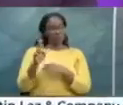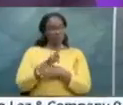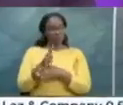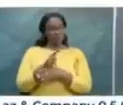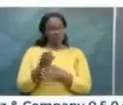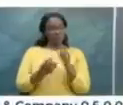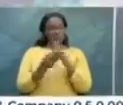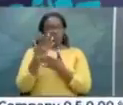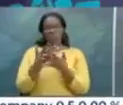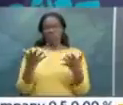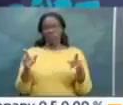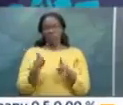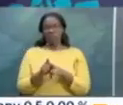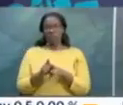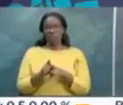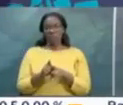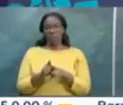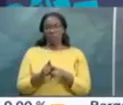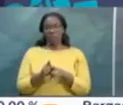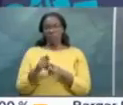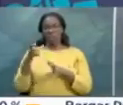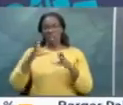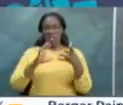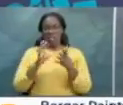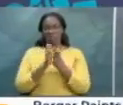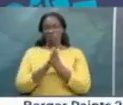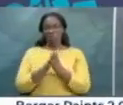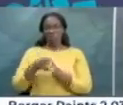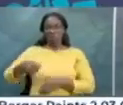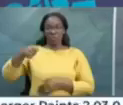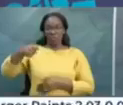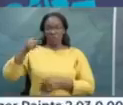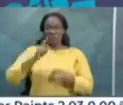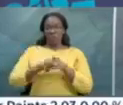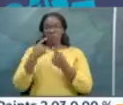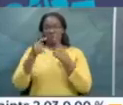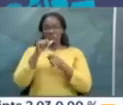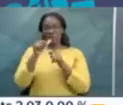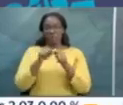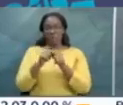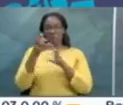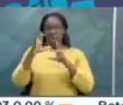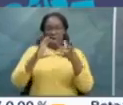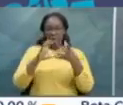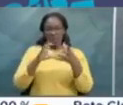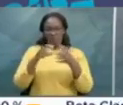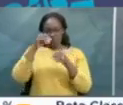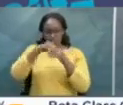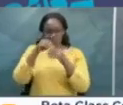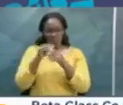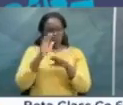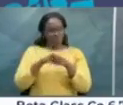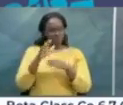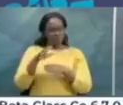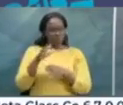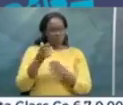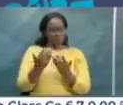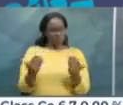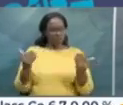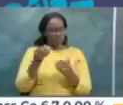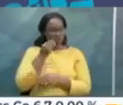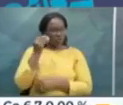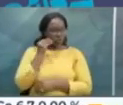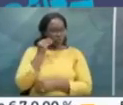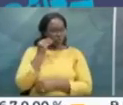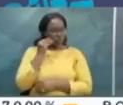create products such as stuffed animals and bags. When we talk about stuffed animals, it's really good for the kids at home. They need